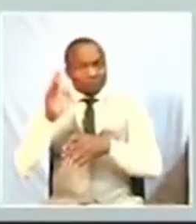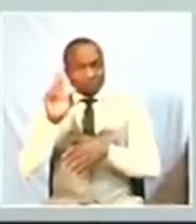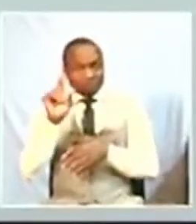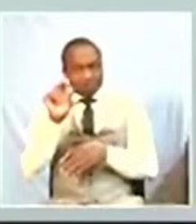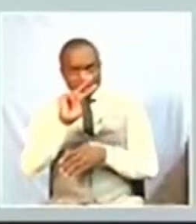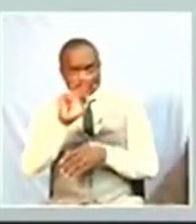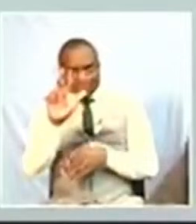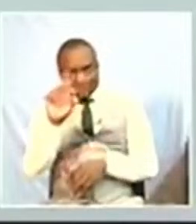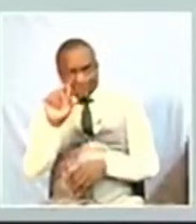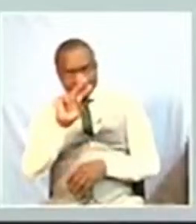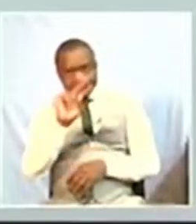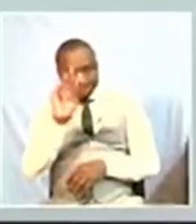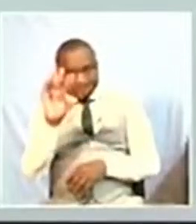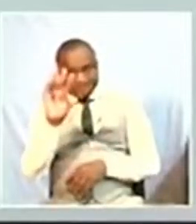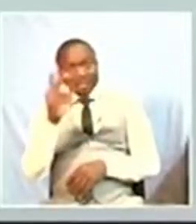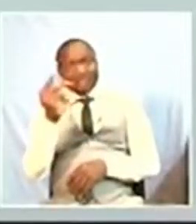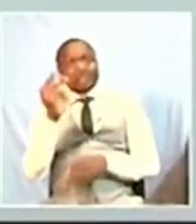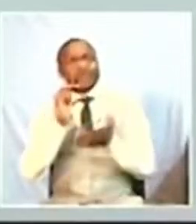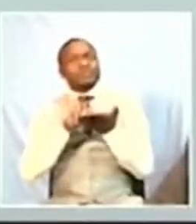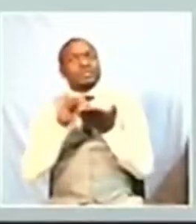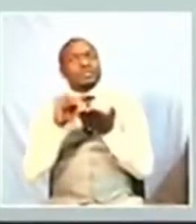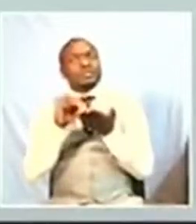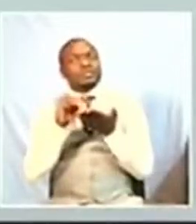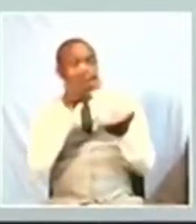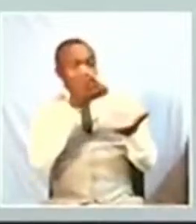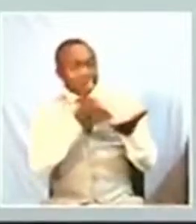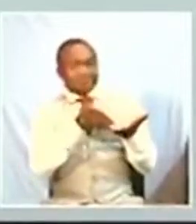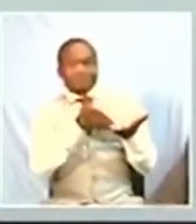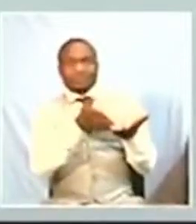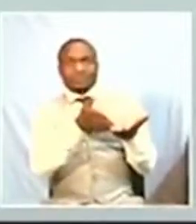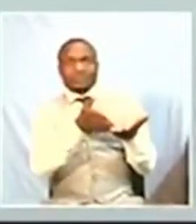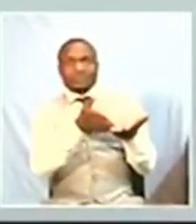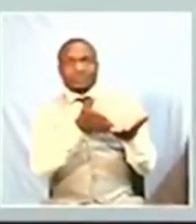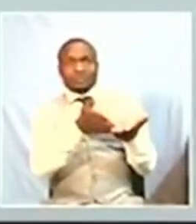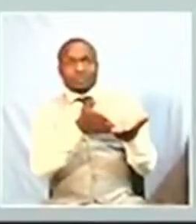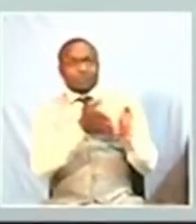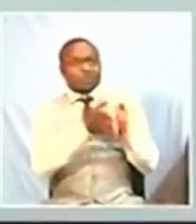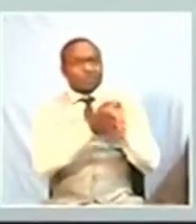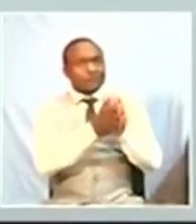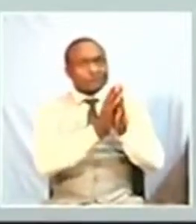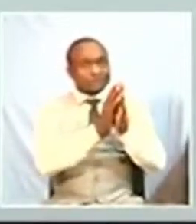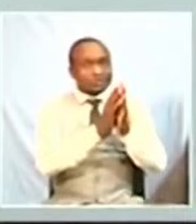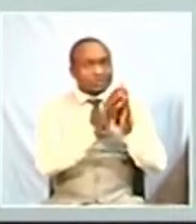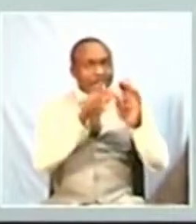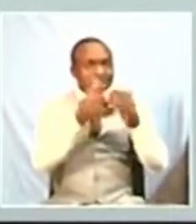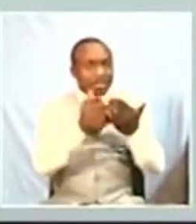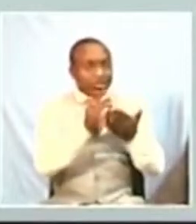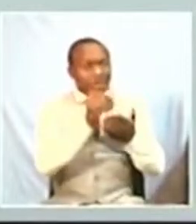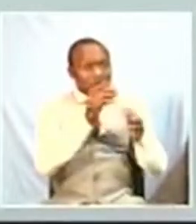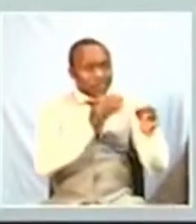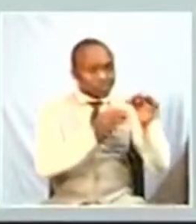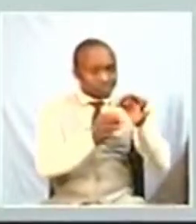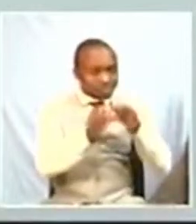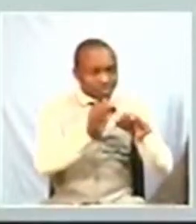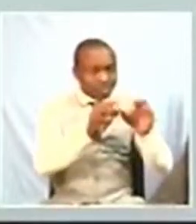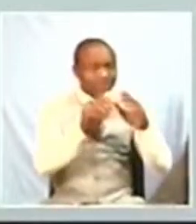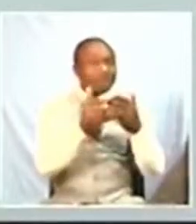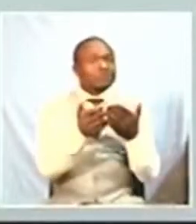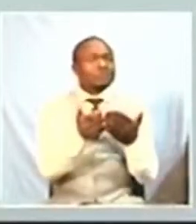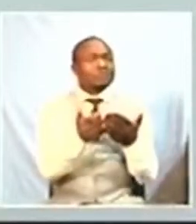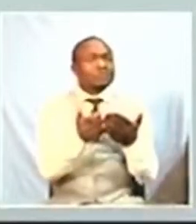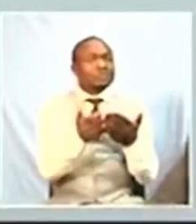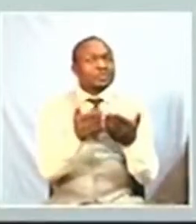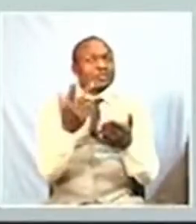2024 was 13 million. And this is what is being asked. How do you account